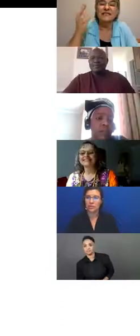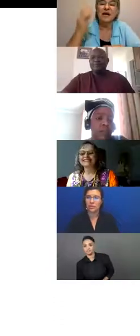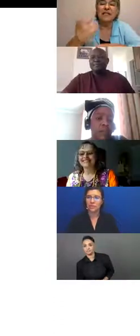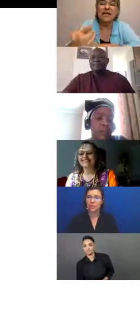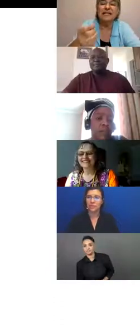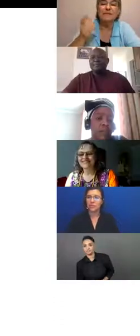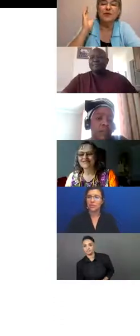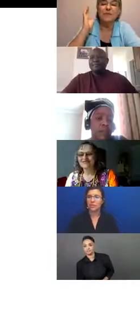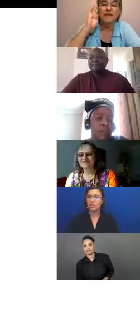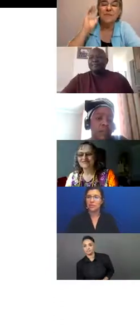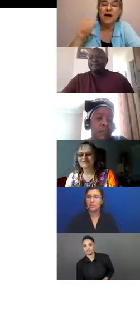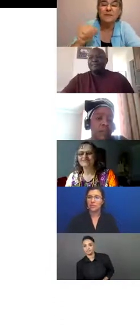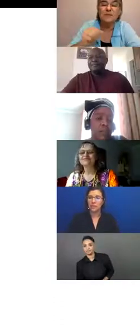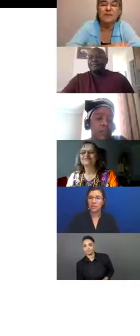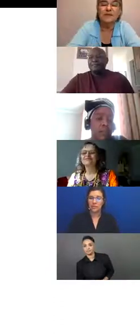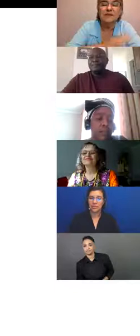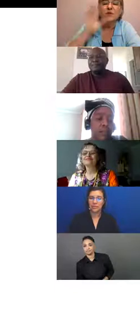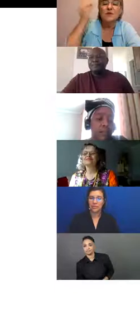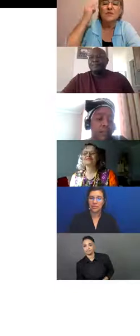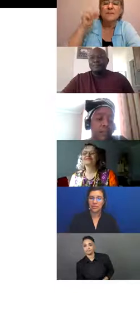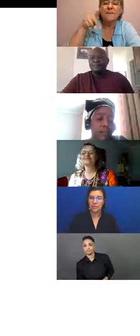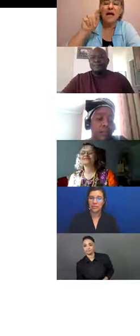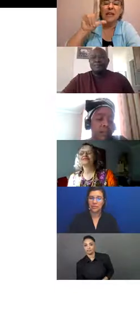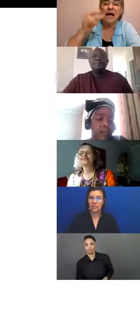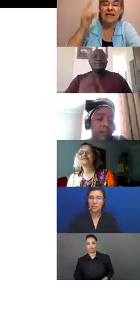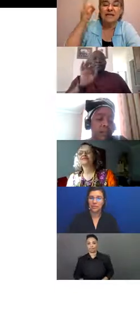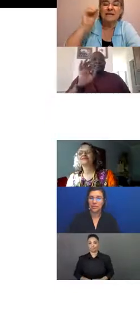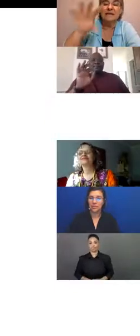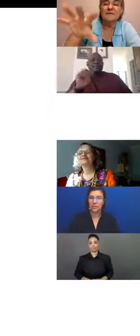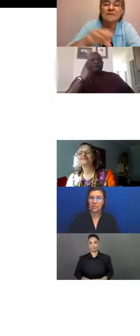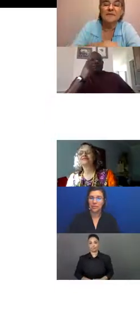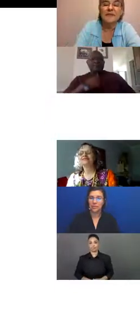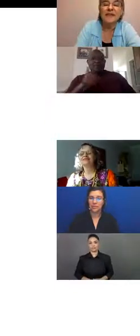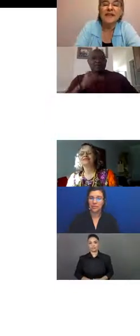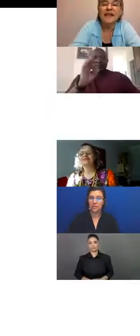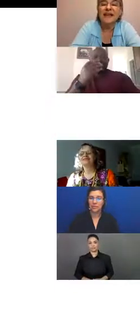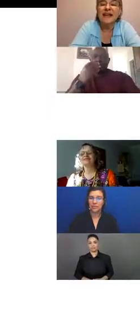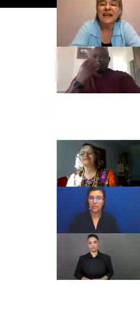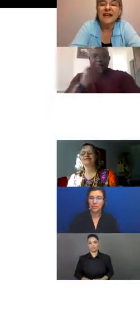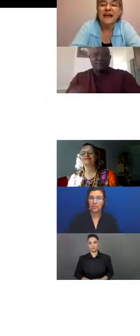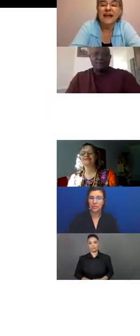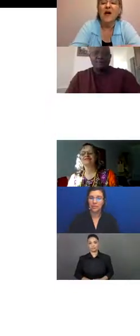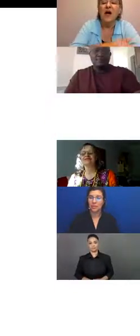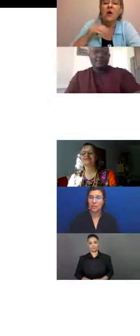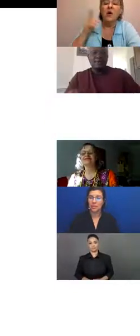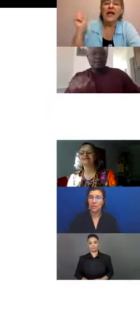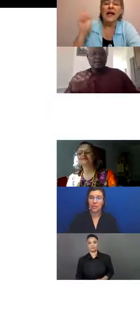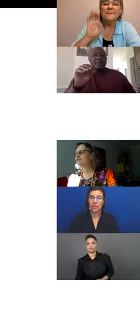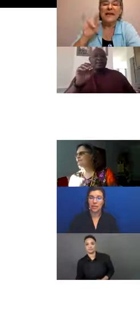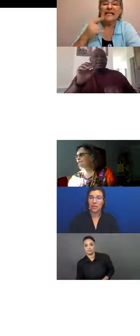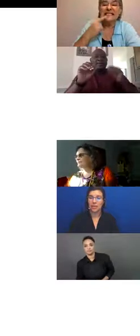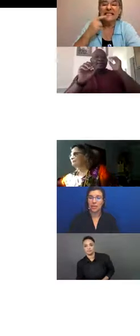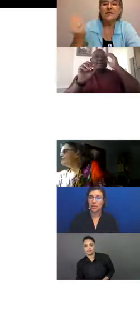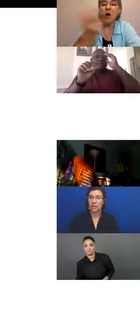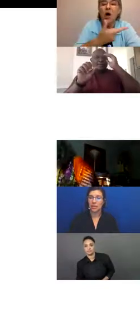Let's spotlight Bumi if possible. Spotlight. They are all spotlighted. Sheena, can you